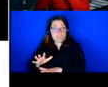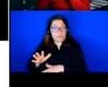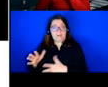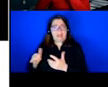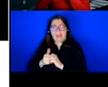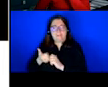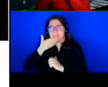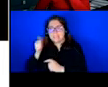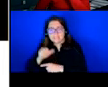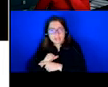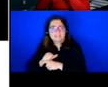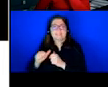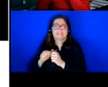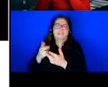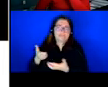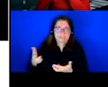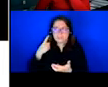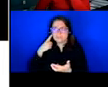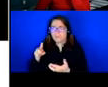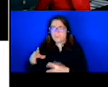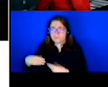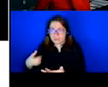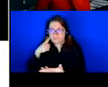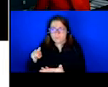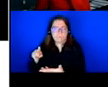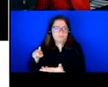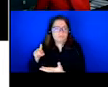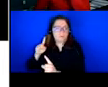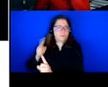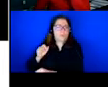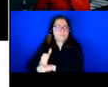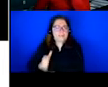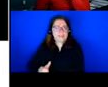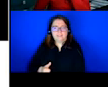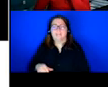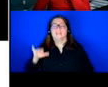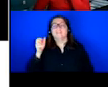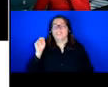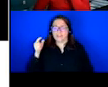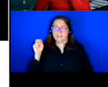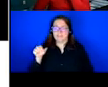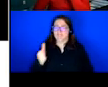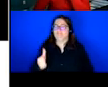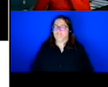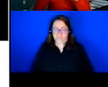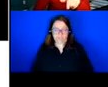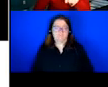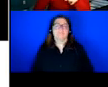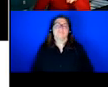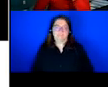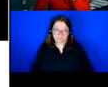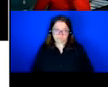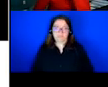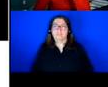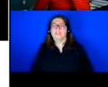and resources for goal setting? Yeah, that's great. So I'll probably think the